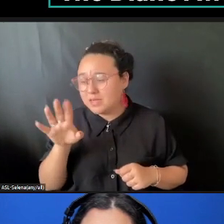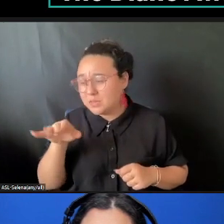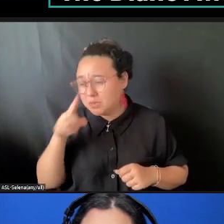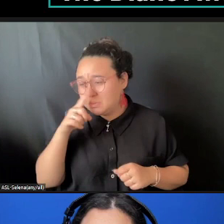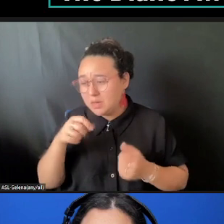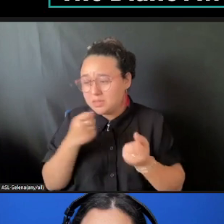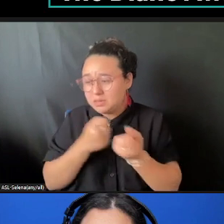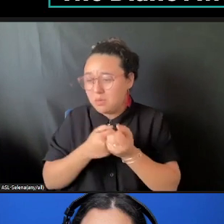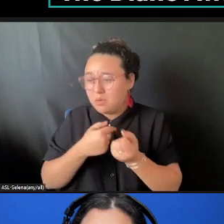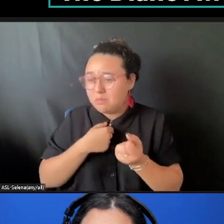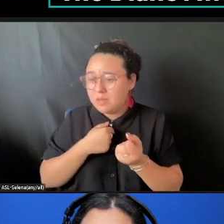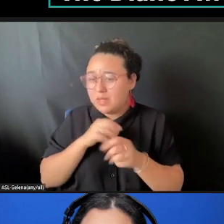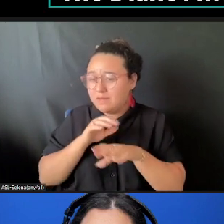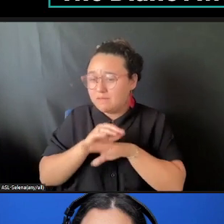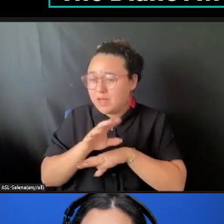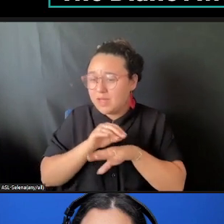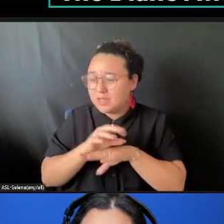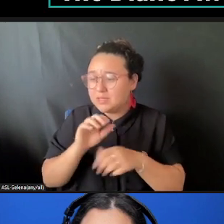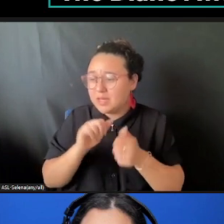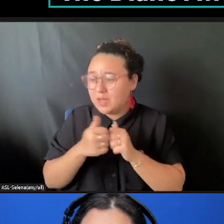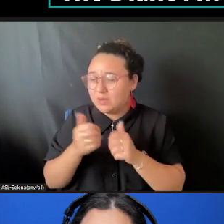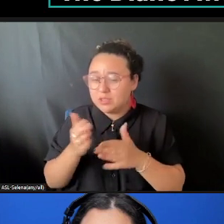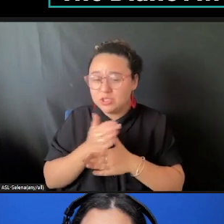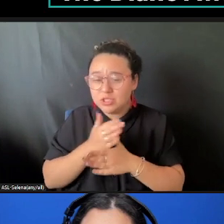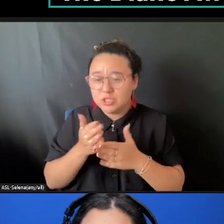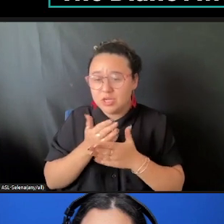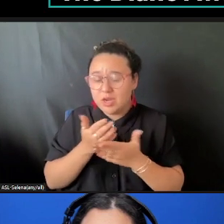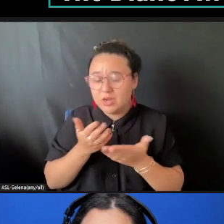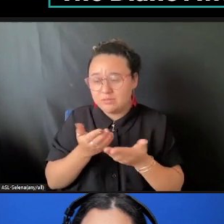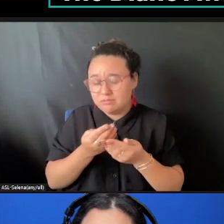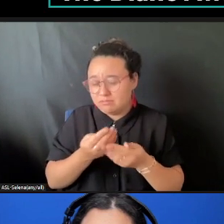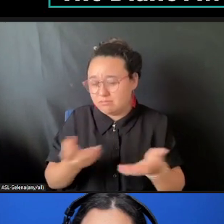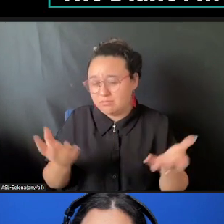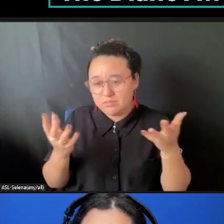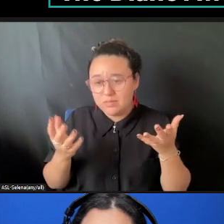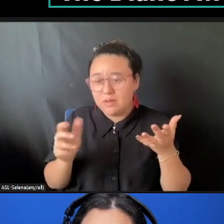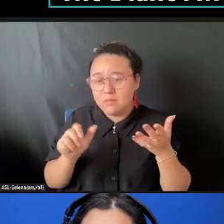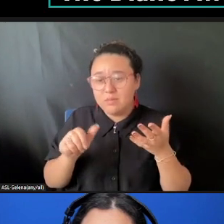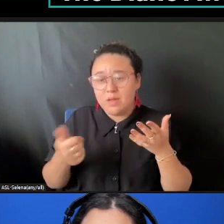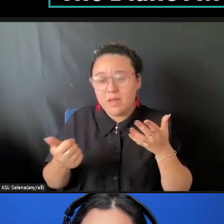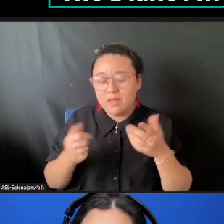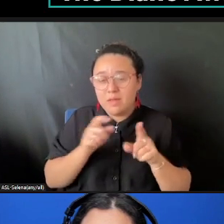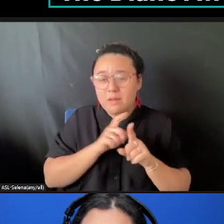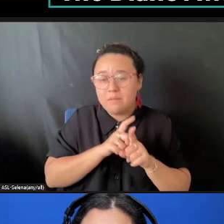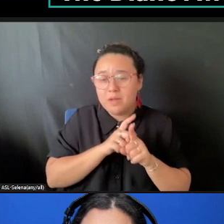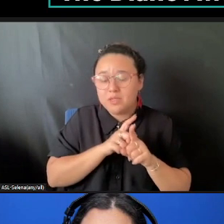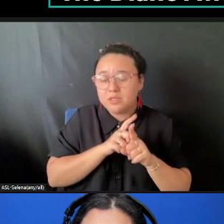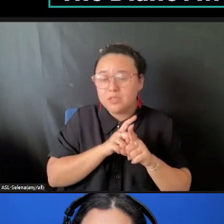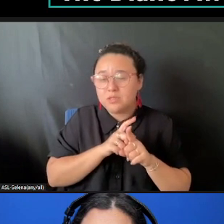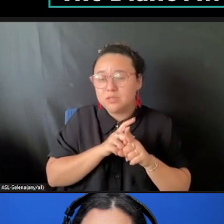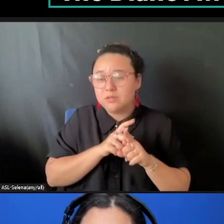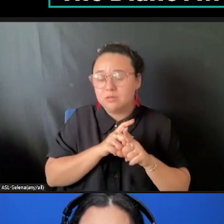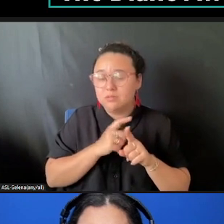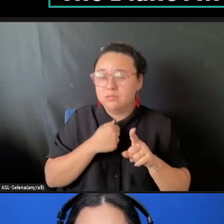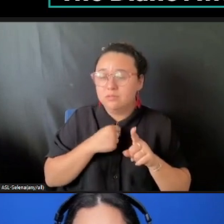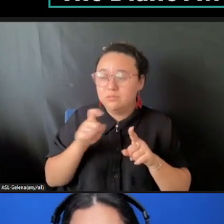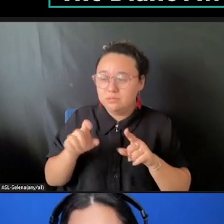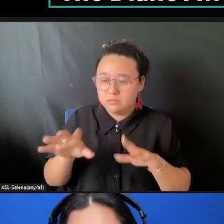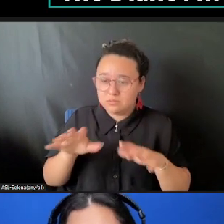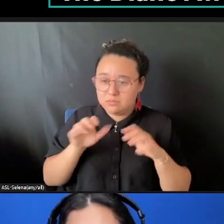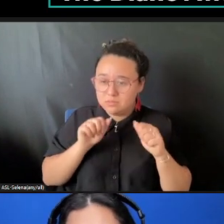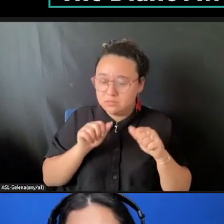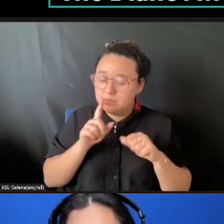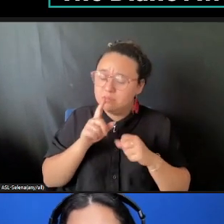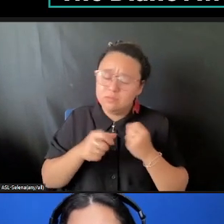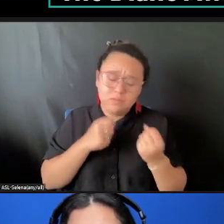to, you know, how to share with my other mentor, Jose Luis, right, that I was going to need to leave. And she was super,